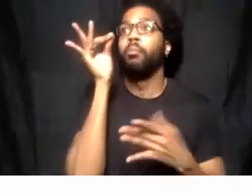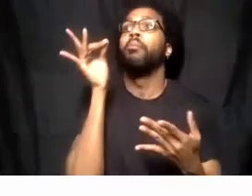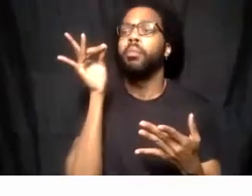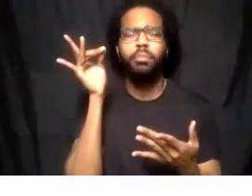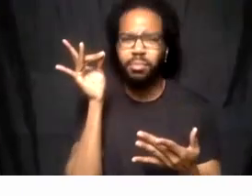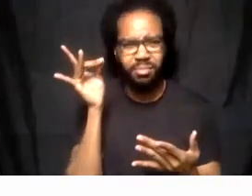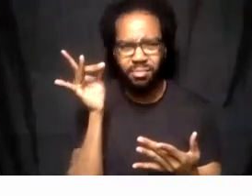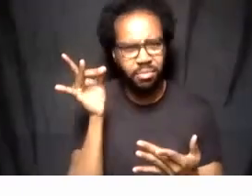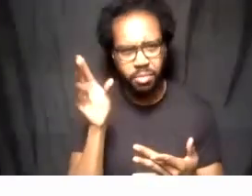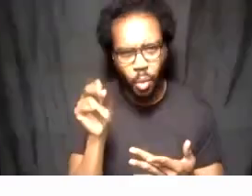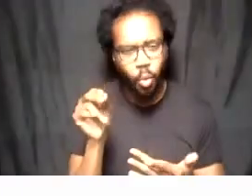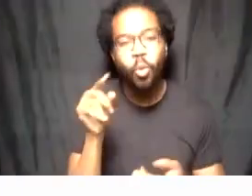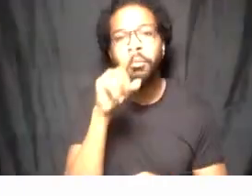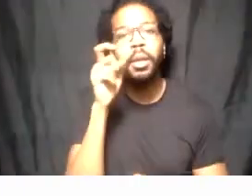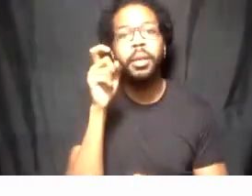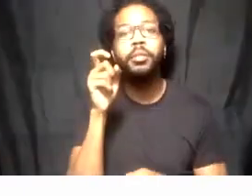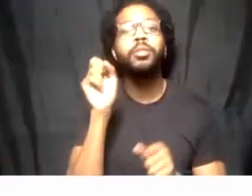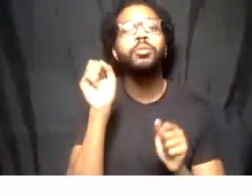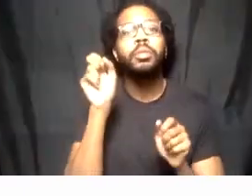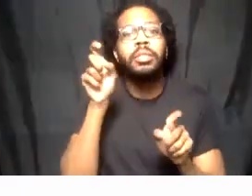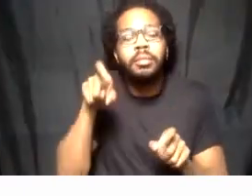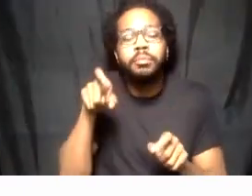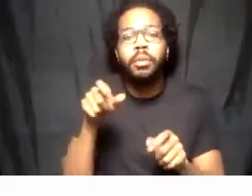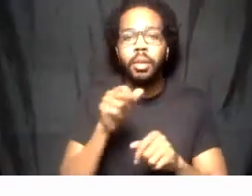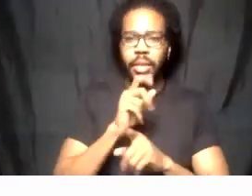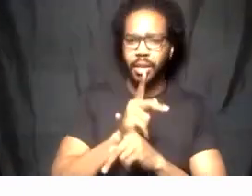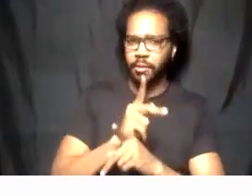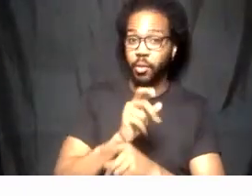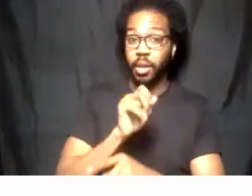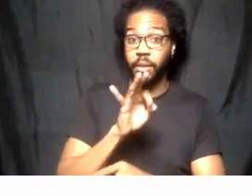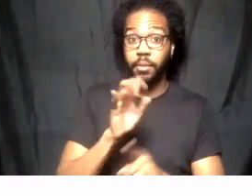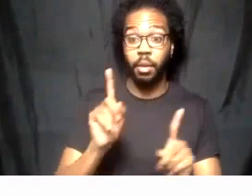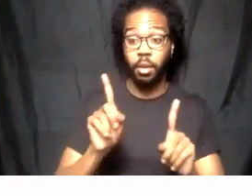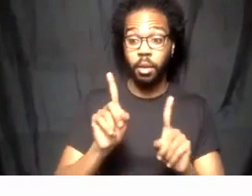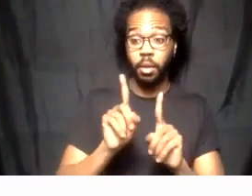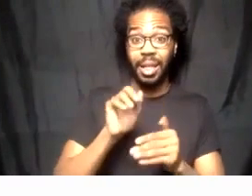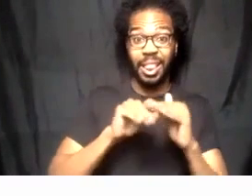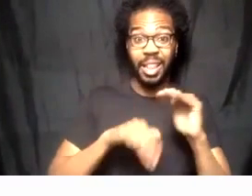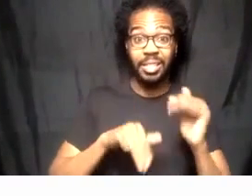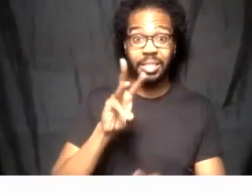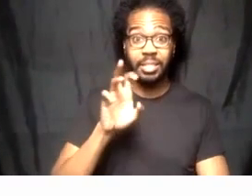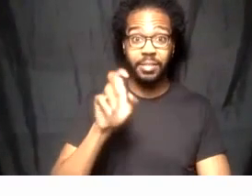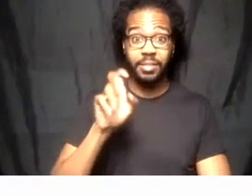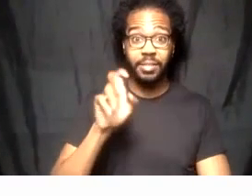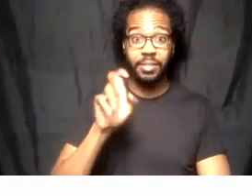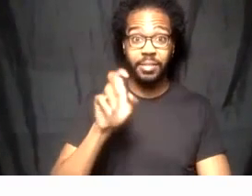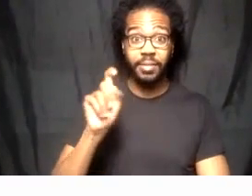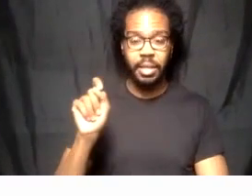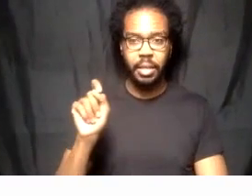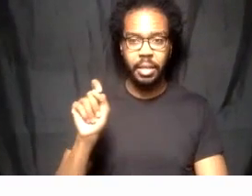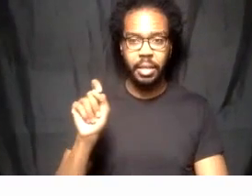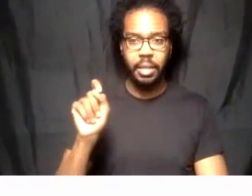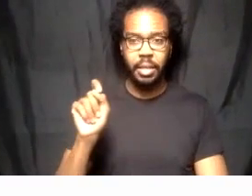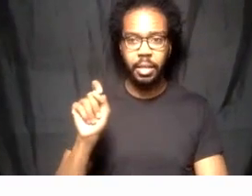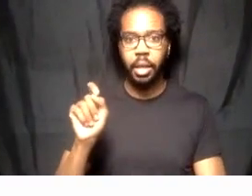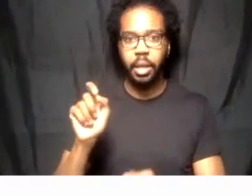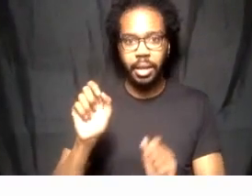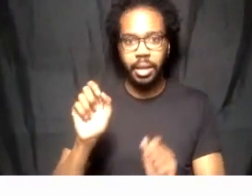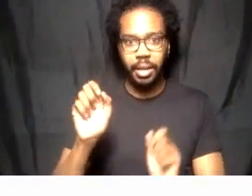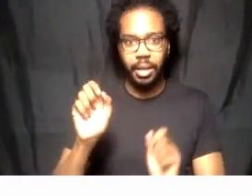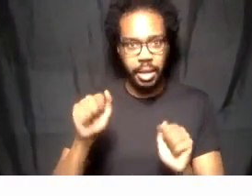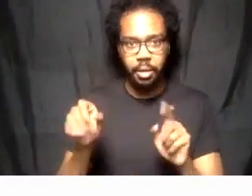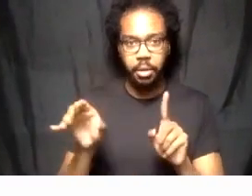it. It is because we need to be cautious if we're within 6 feet of someone when we happen to be outside, that we may have this